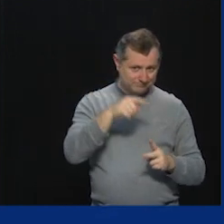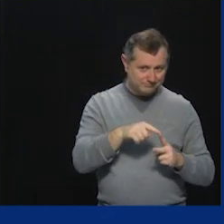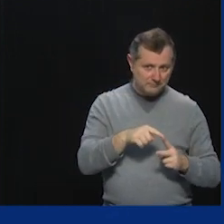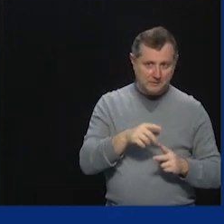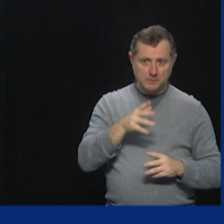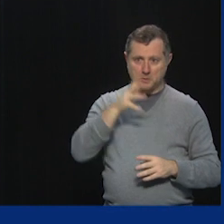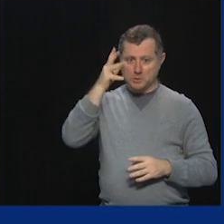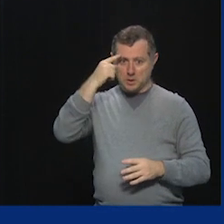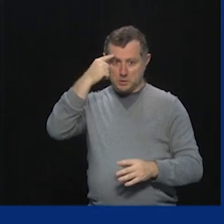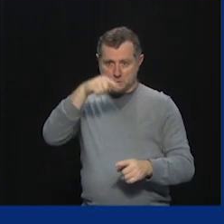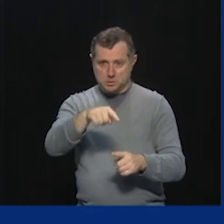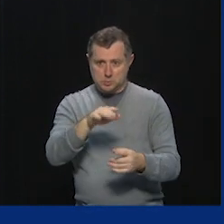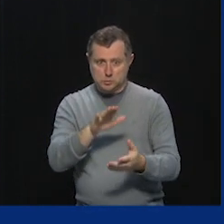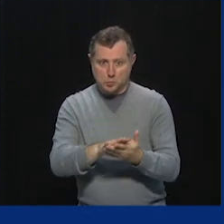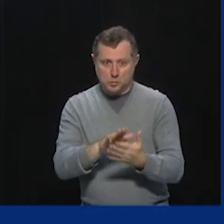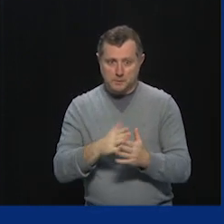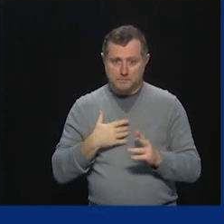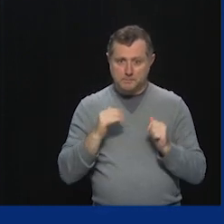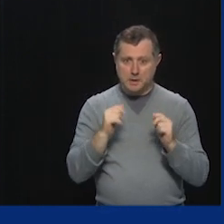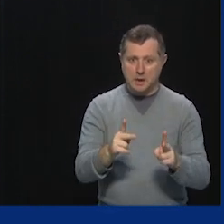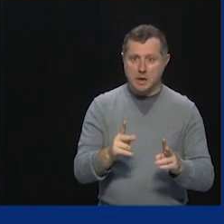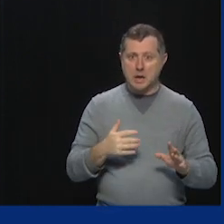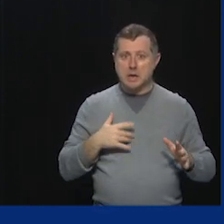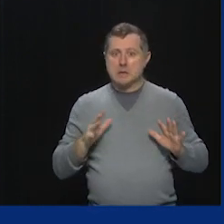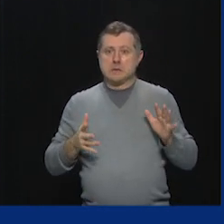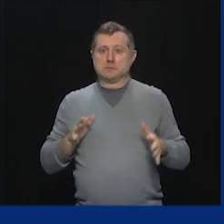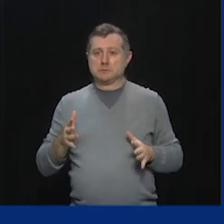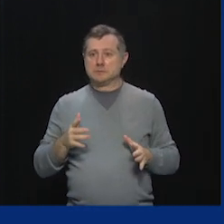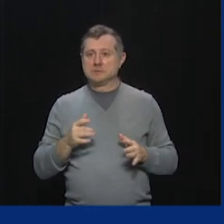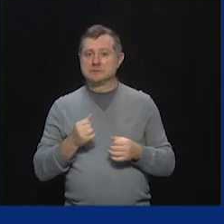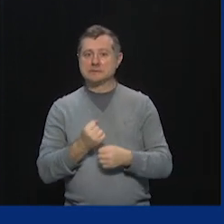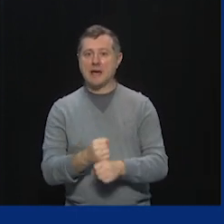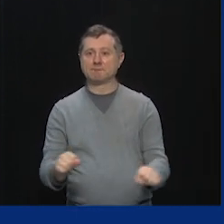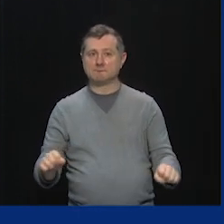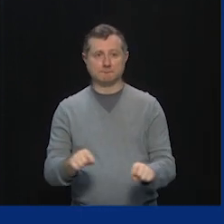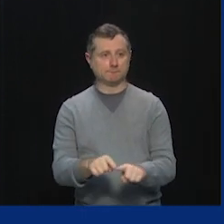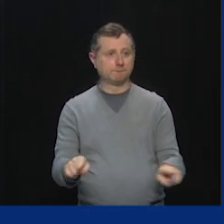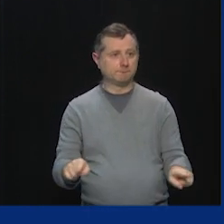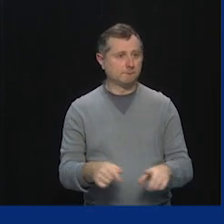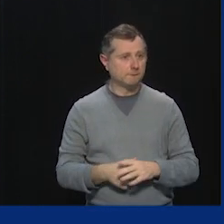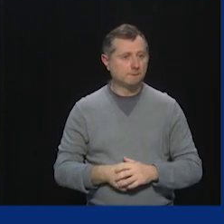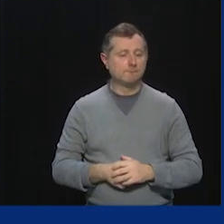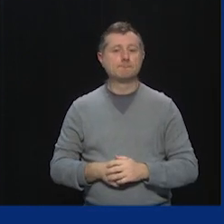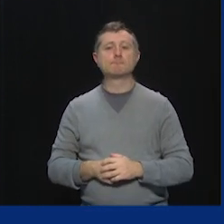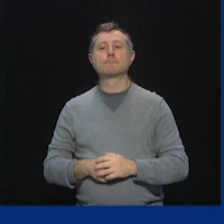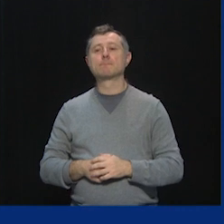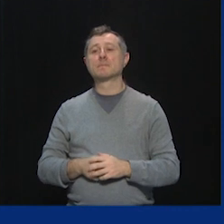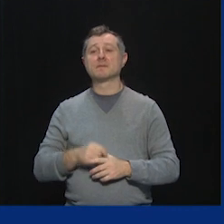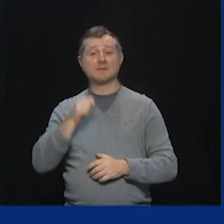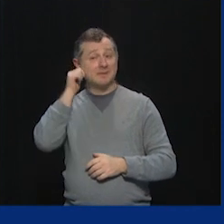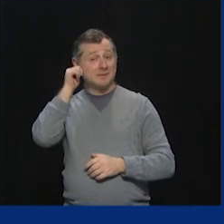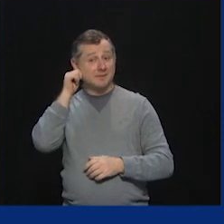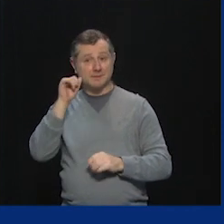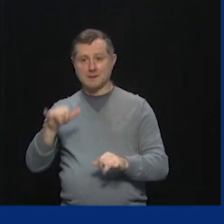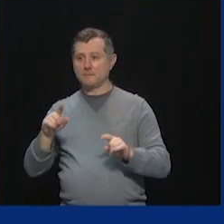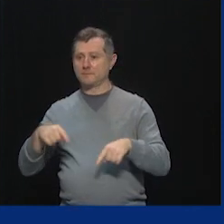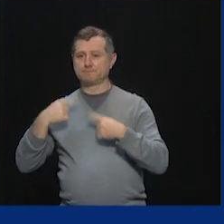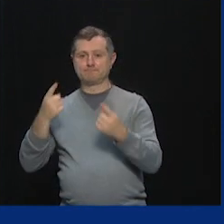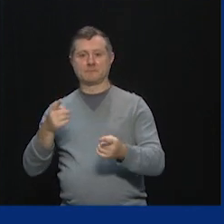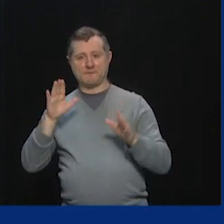back to school, but get them back to school safely. And that's what we've been focused on for a